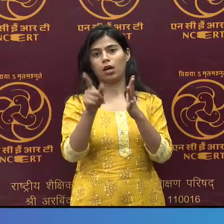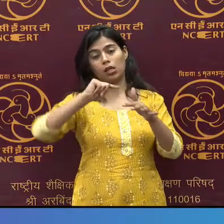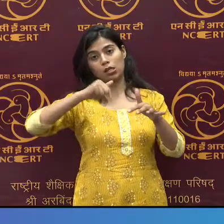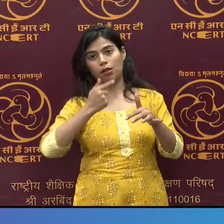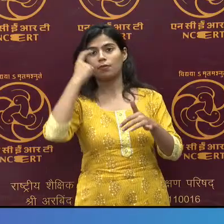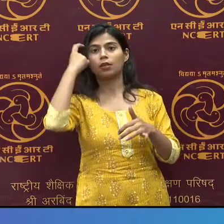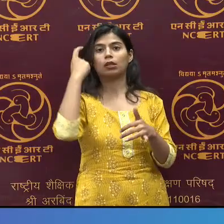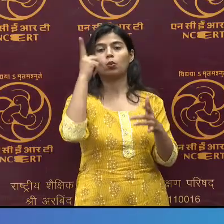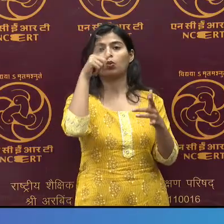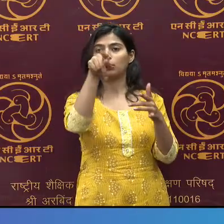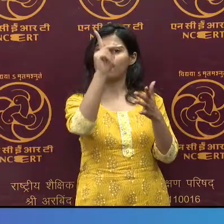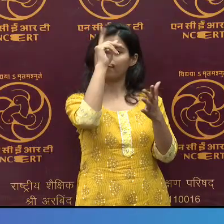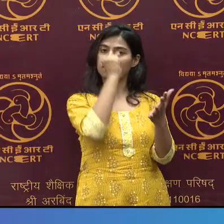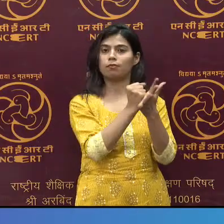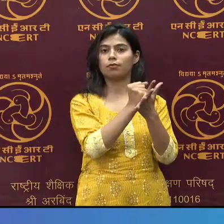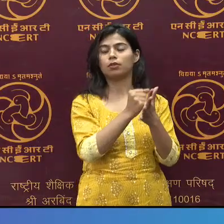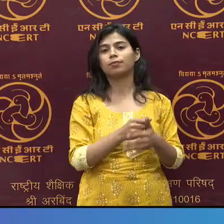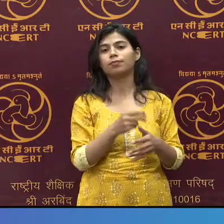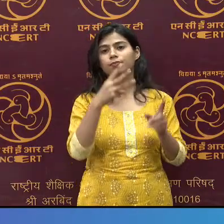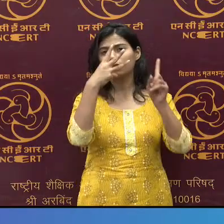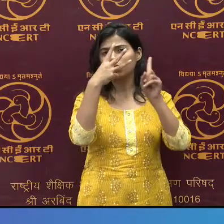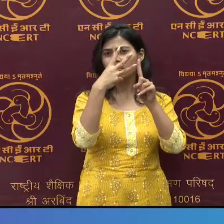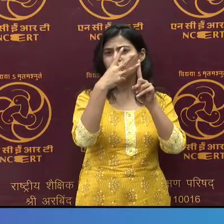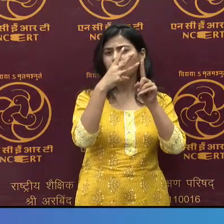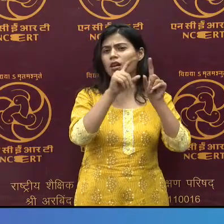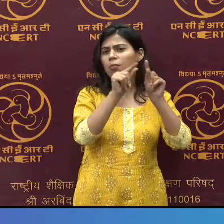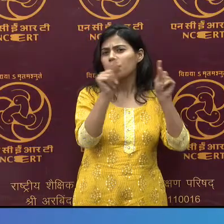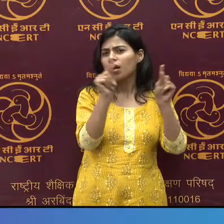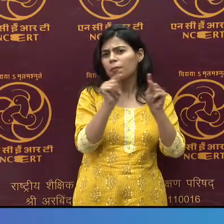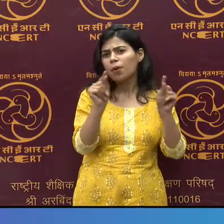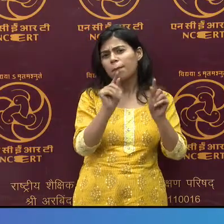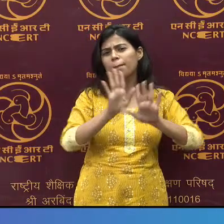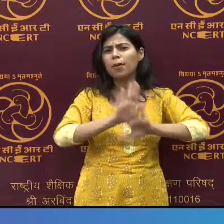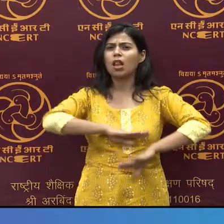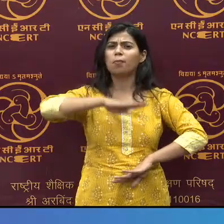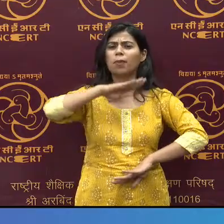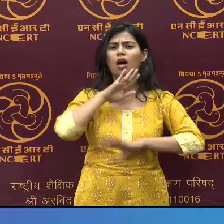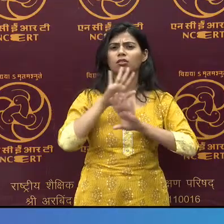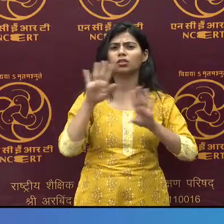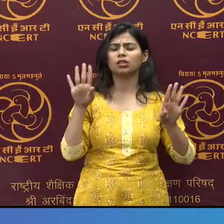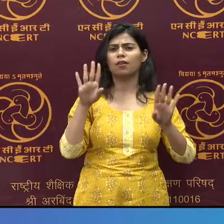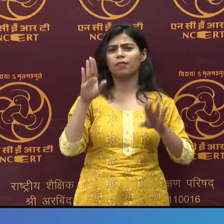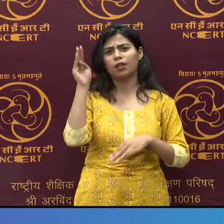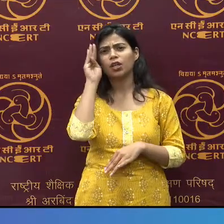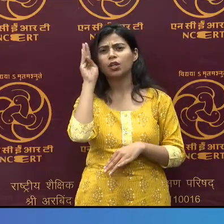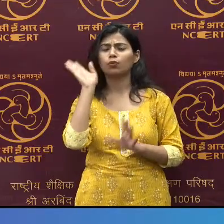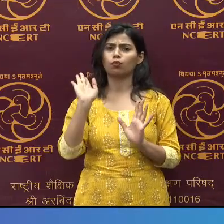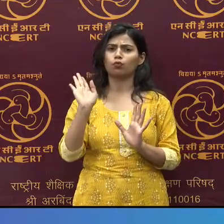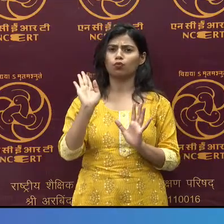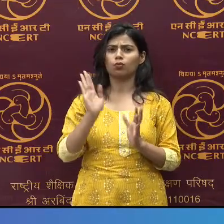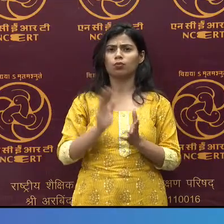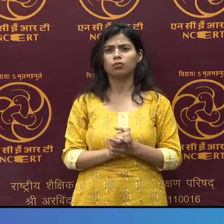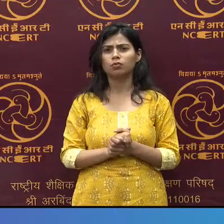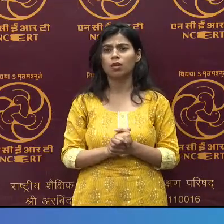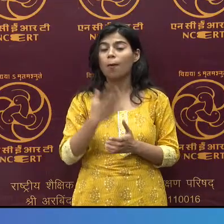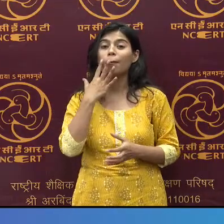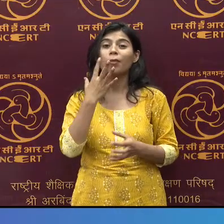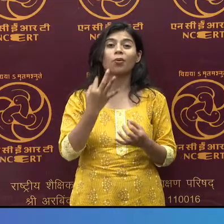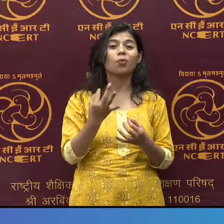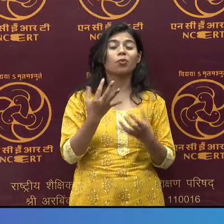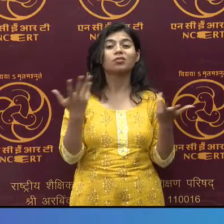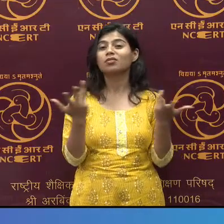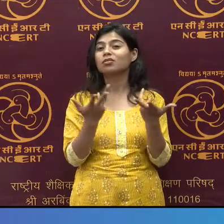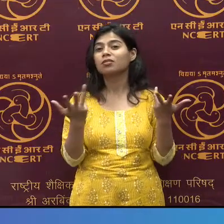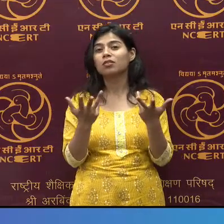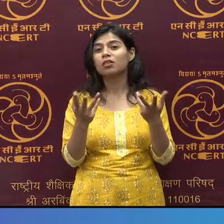yourself. So the second and the third paragraph can have the maximum information, I guess. Yes, it has the maximum information. Usually most of the information